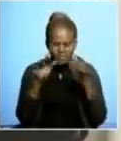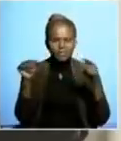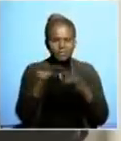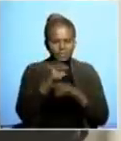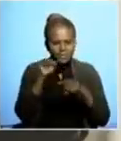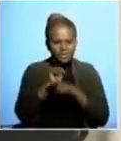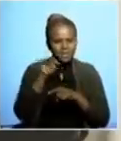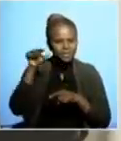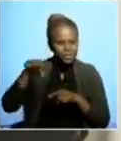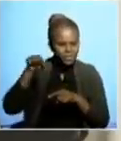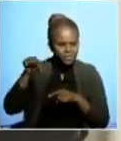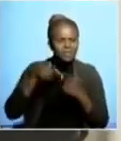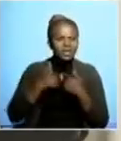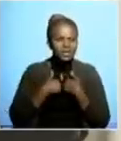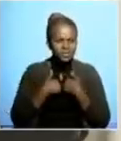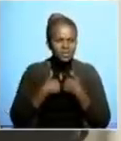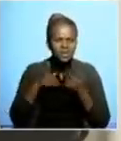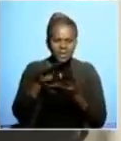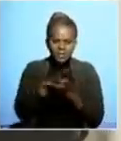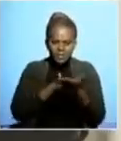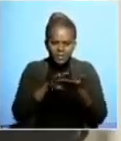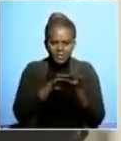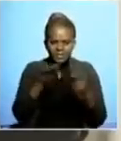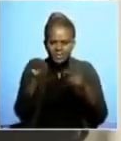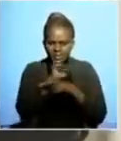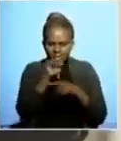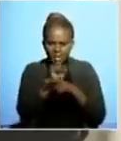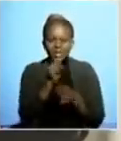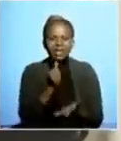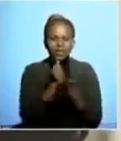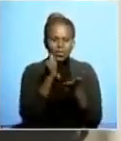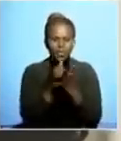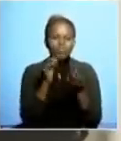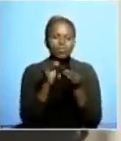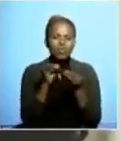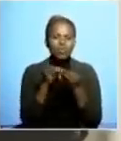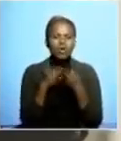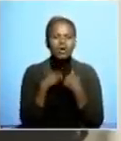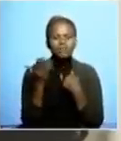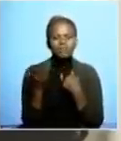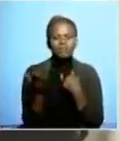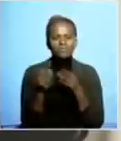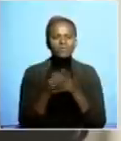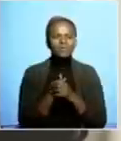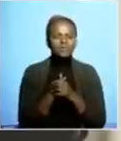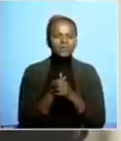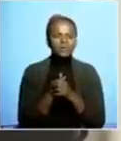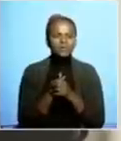qualifications. Basic training does help a lot.